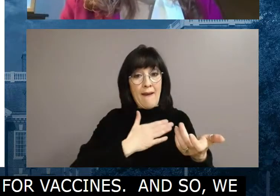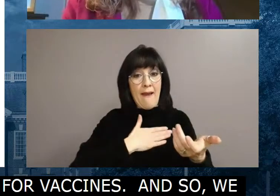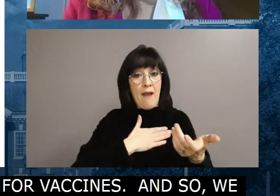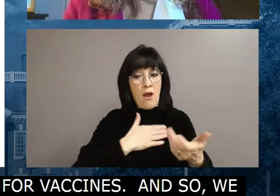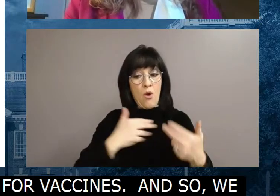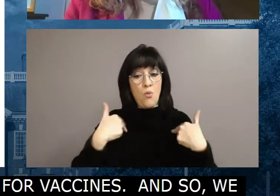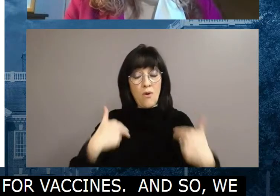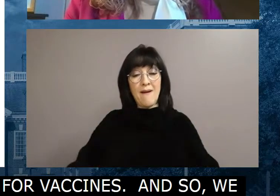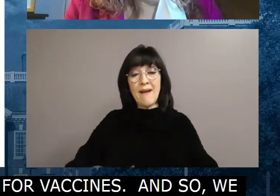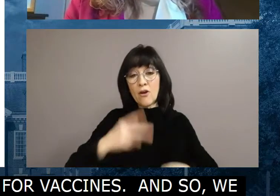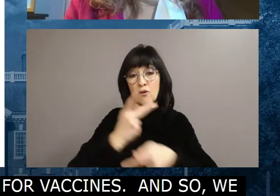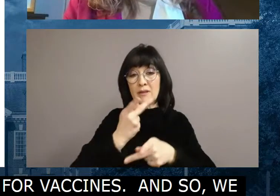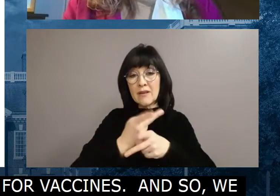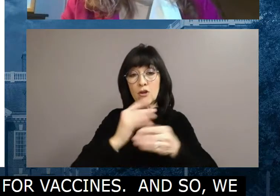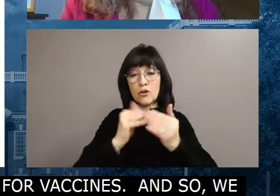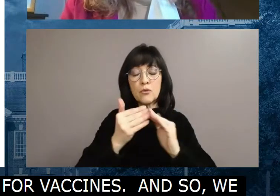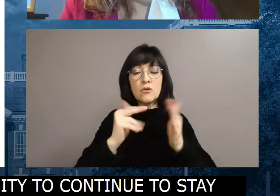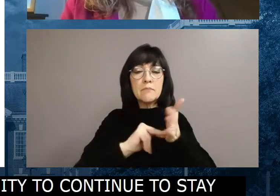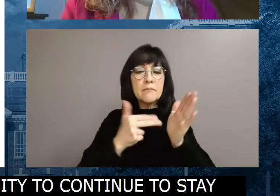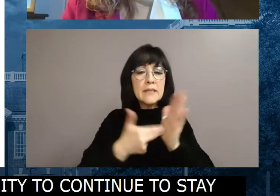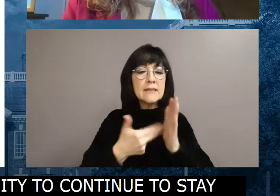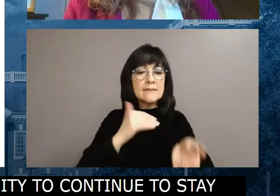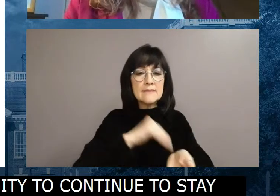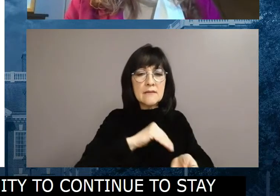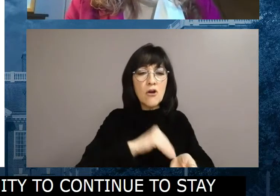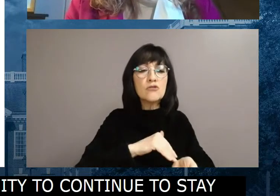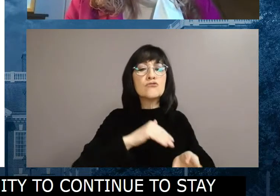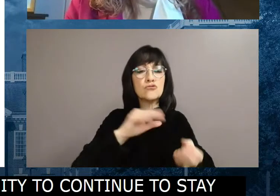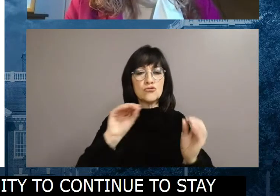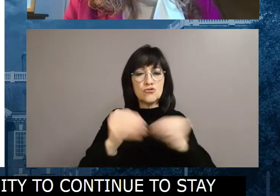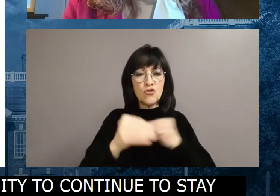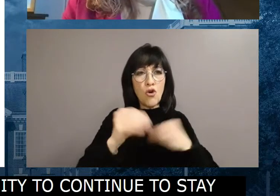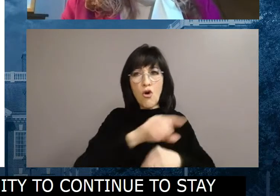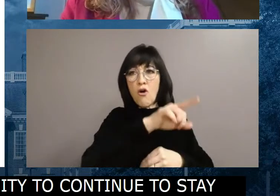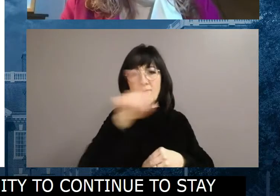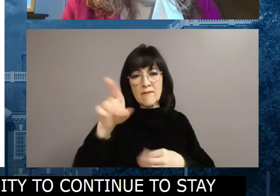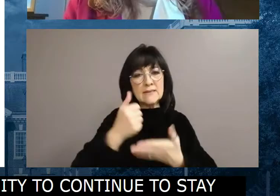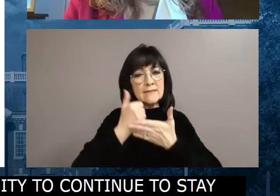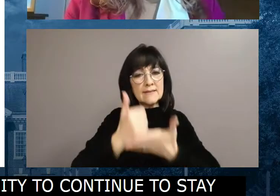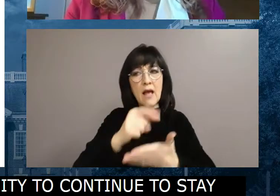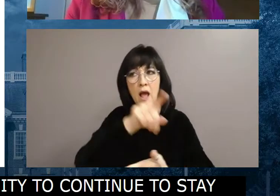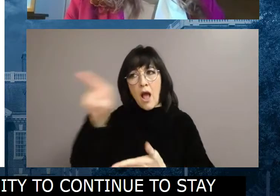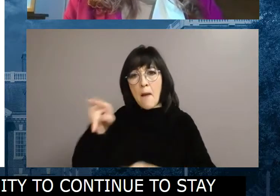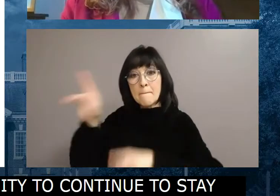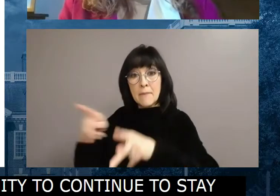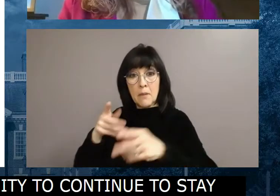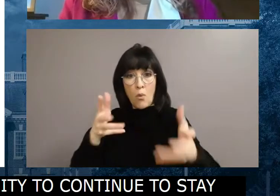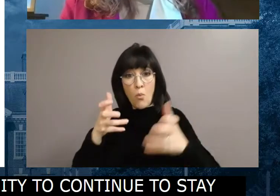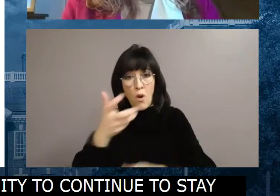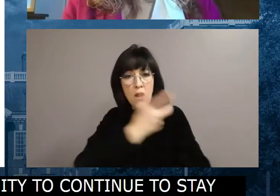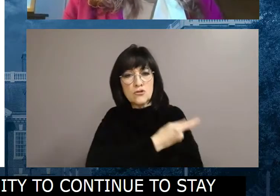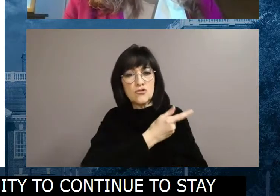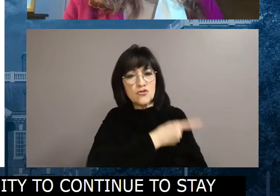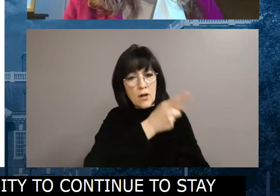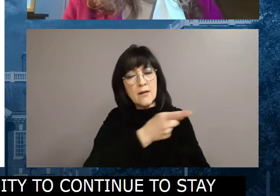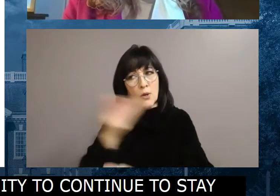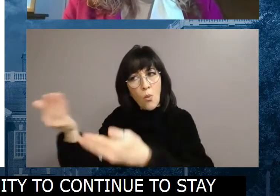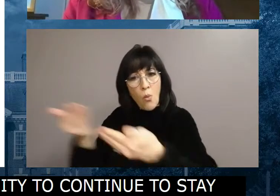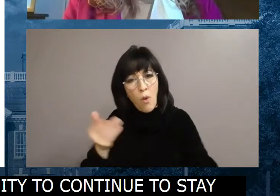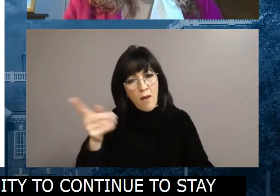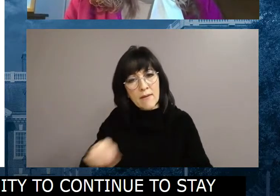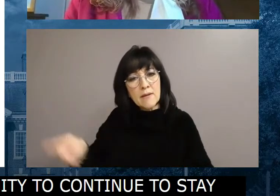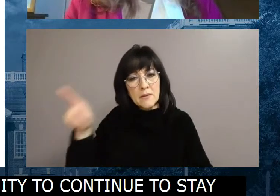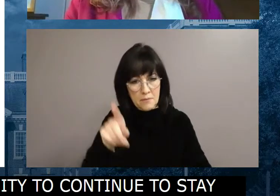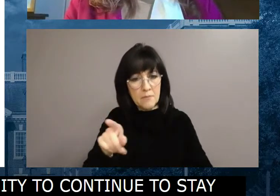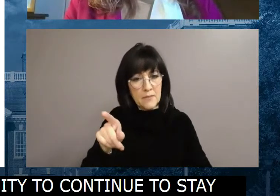vaccinating at-risk individuals, those with those chronic underlying conditions that put them at risk, while we open up